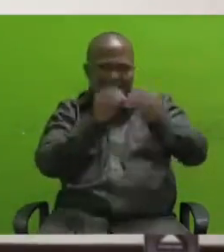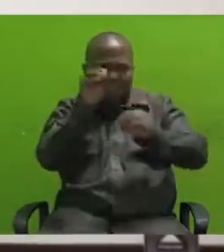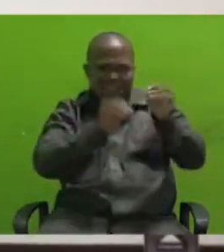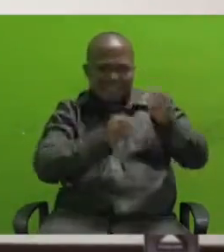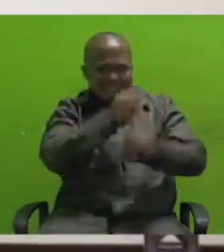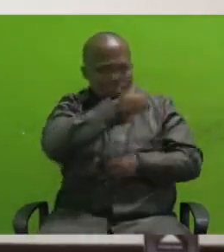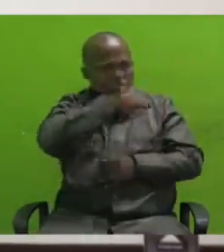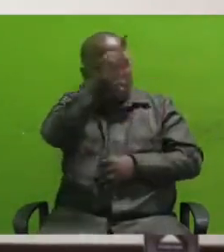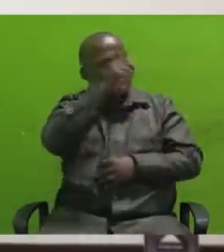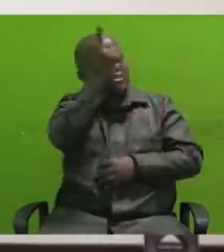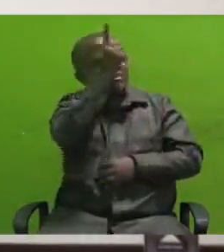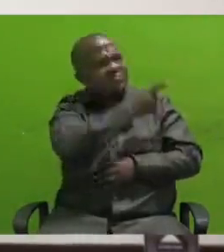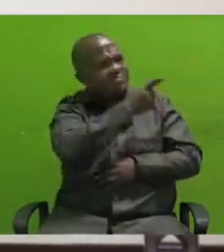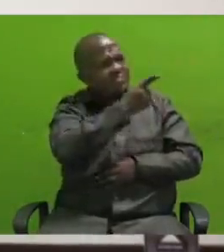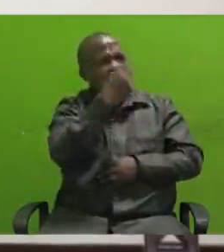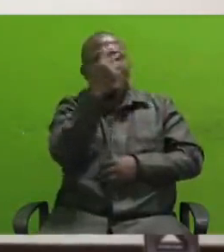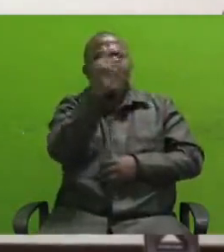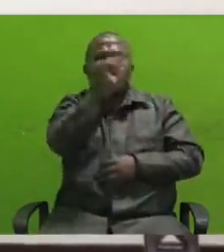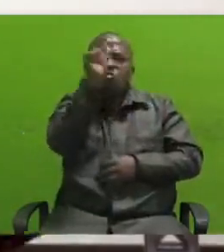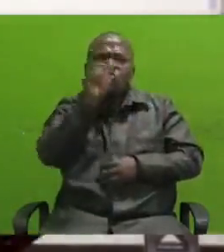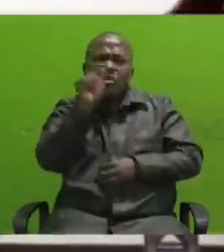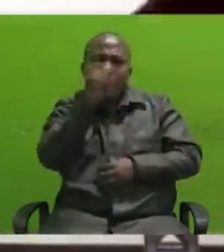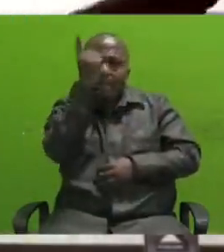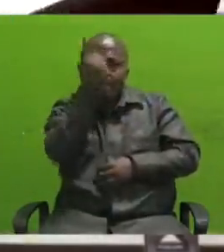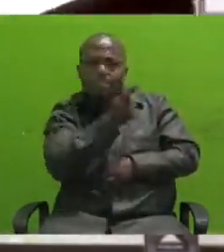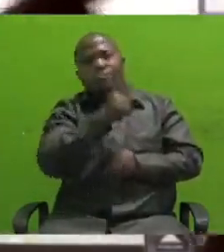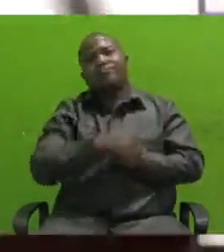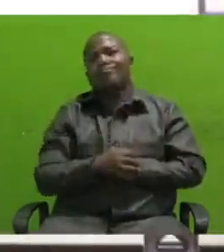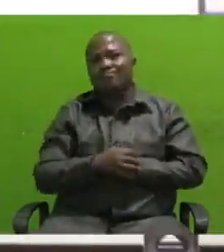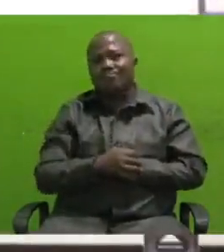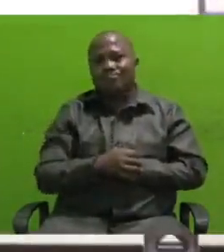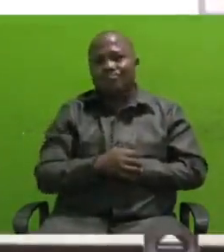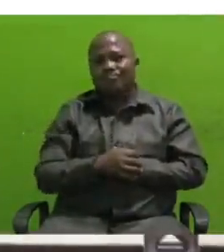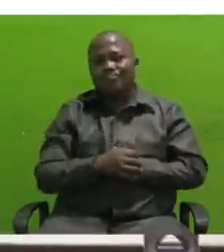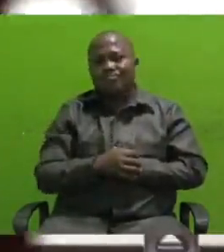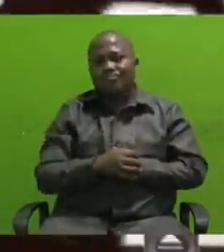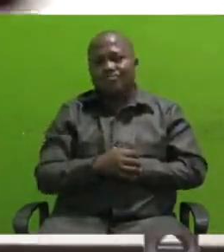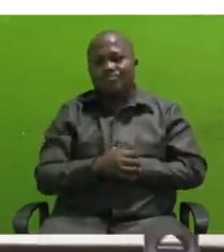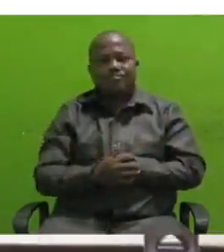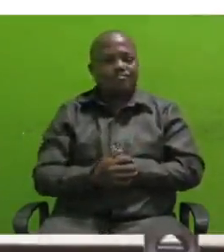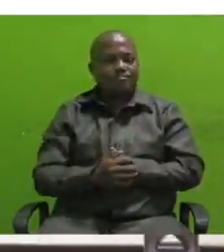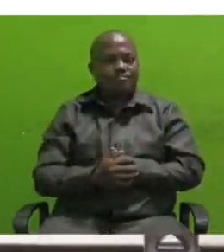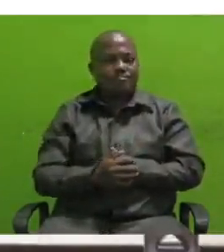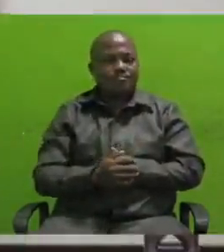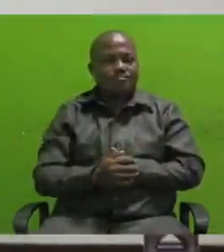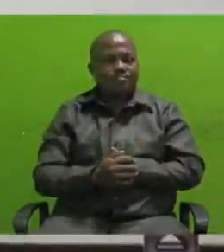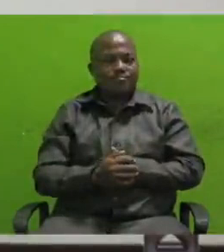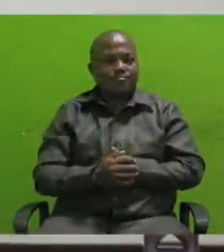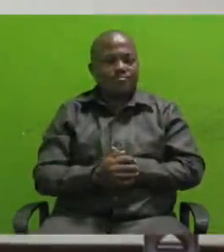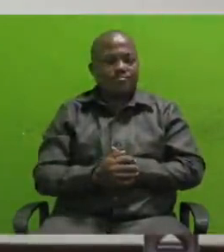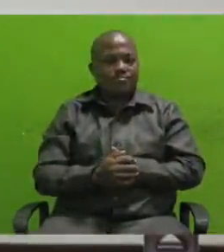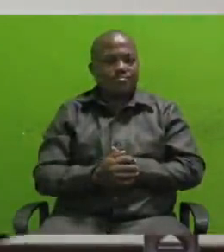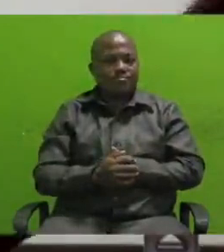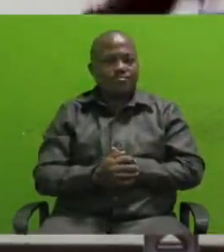cancel. And what I'm going to have here, we are going to have,